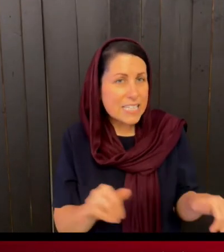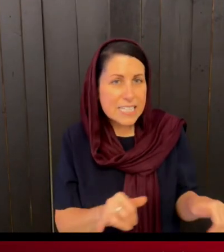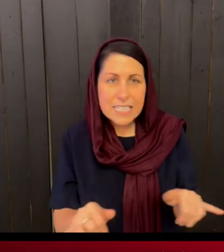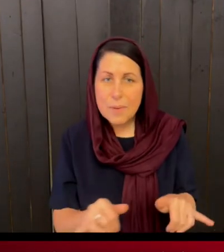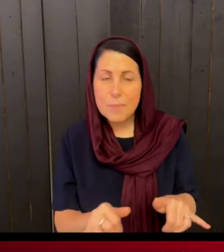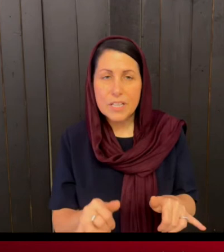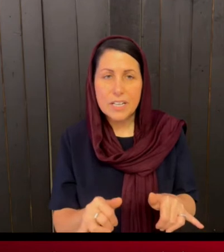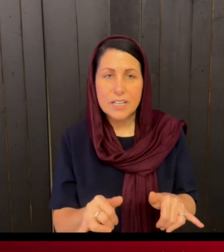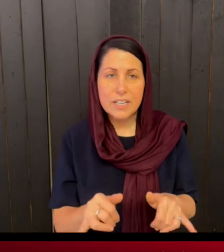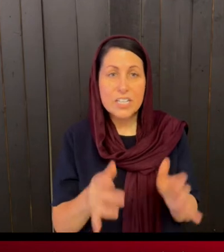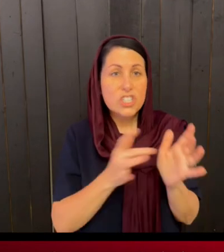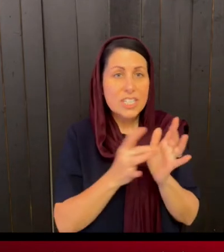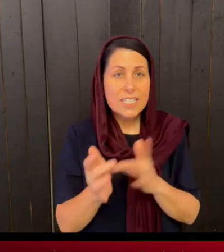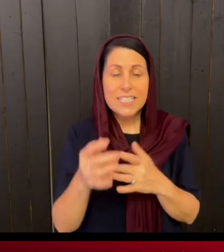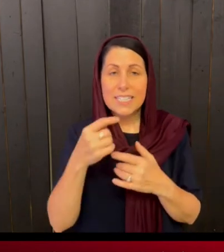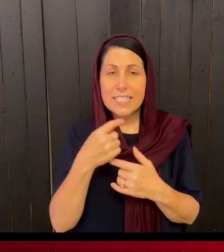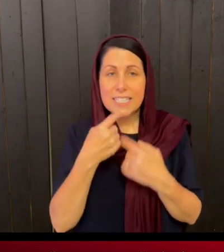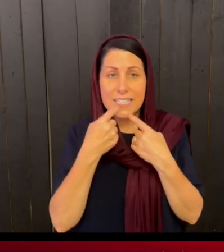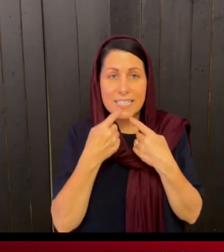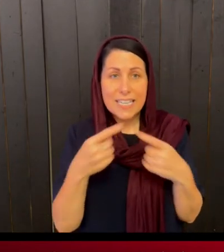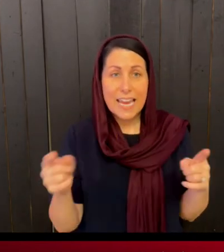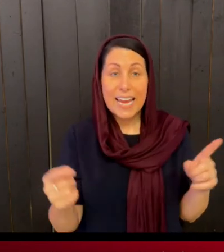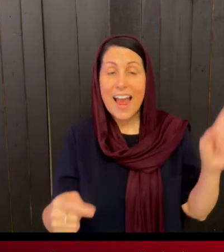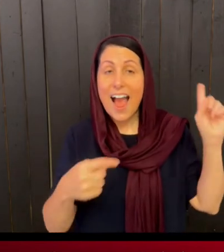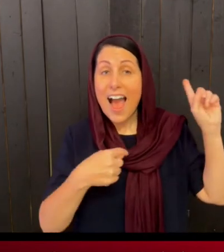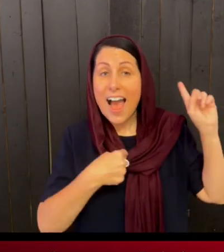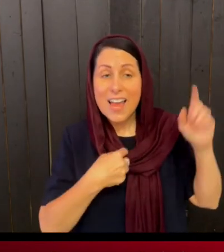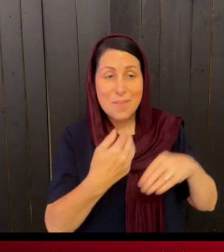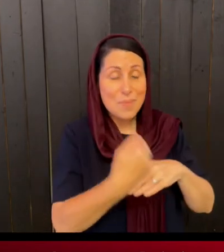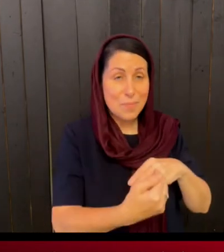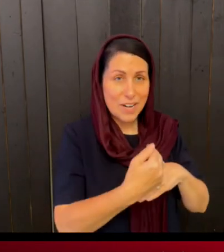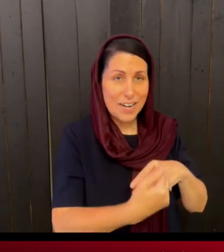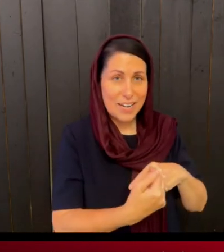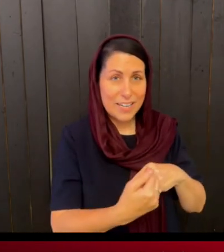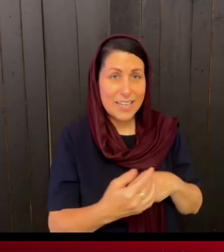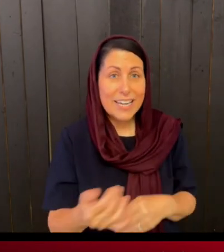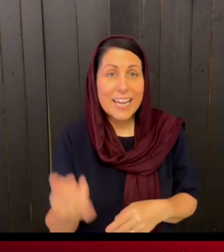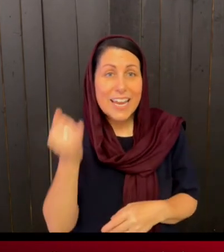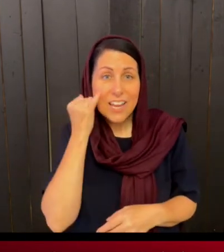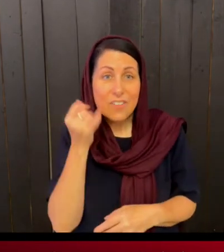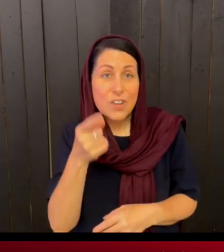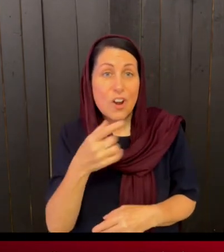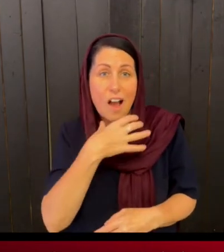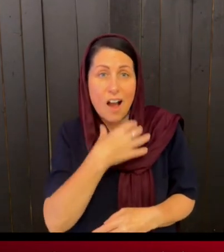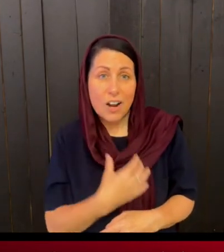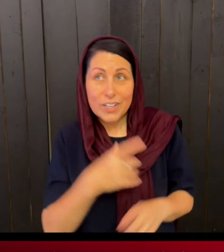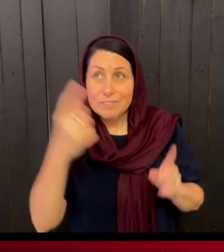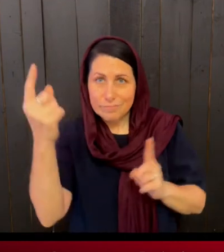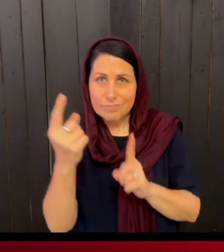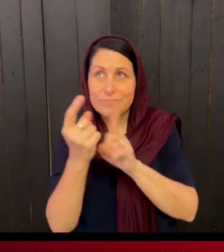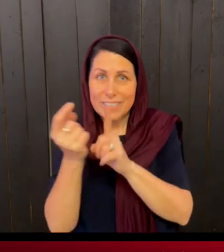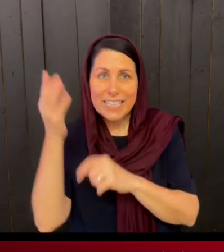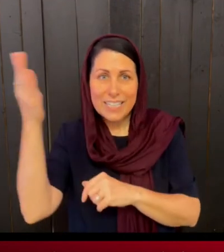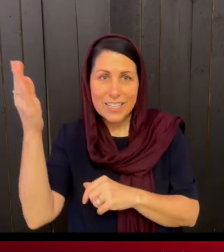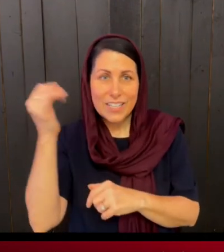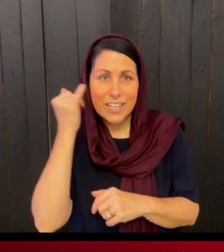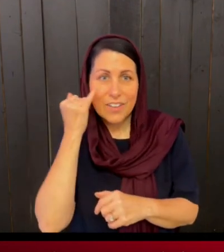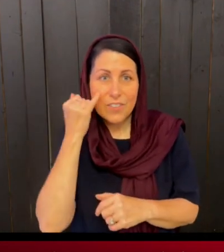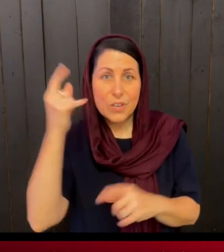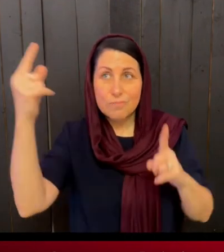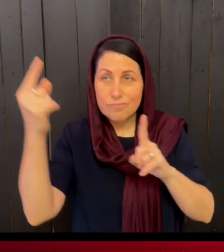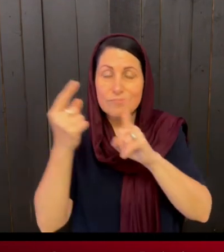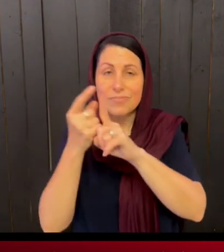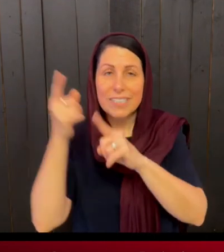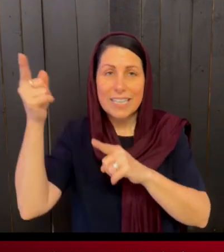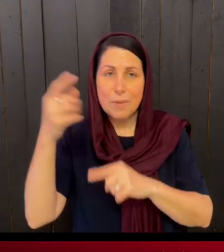saying, he's the bread. He's the bread we need. If we're hungry, come to him. And we won't hunger anymore if we have him. And